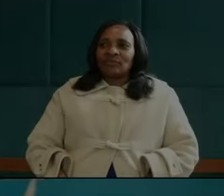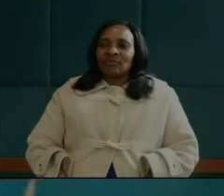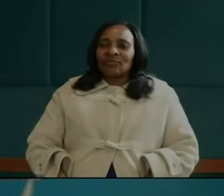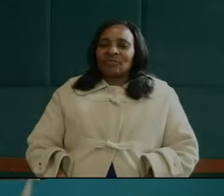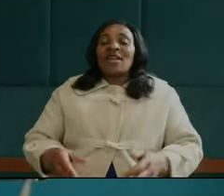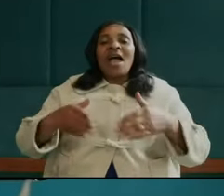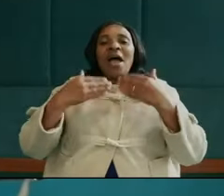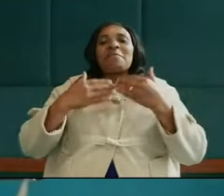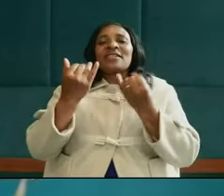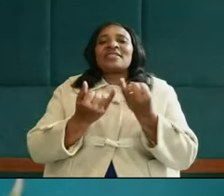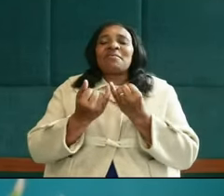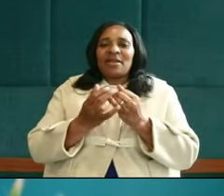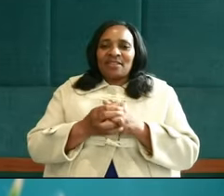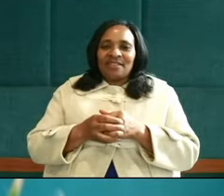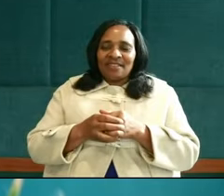Happy Sabbath.